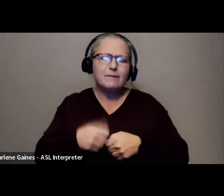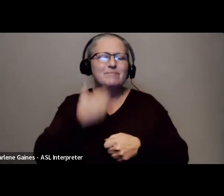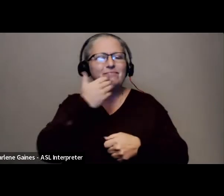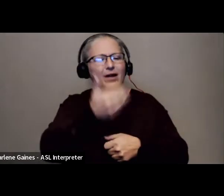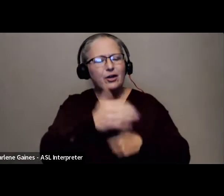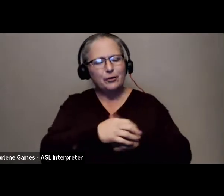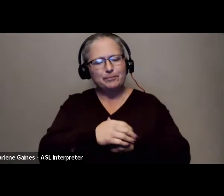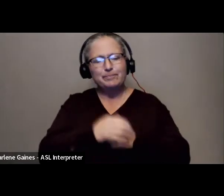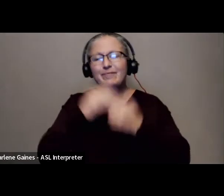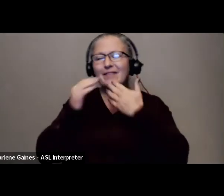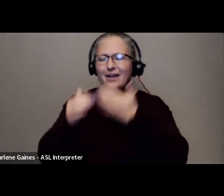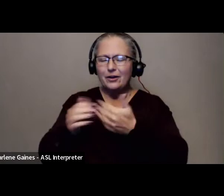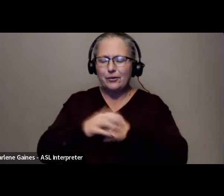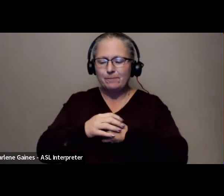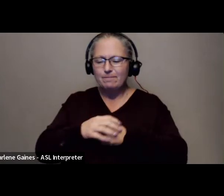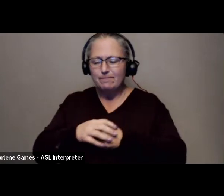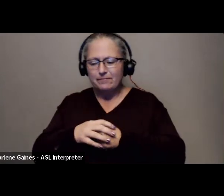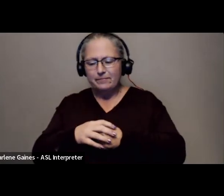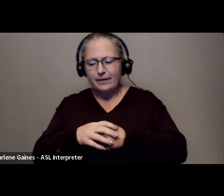Thank you.